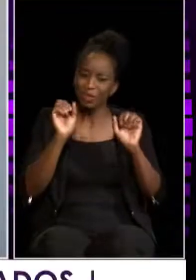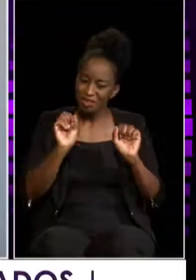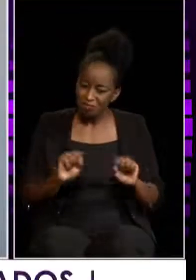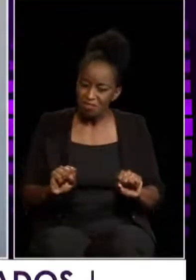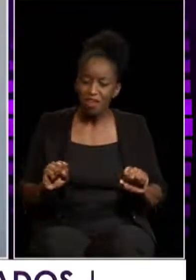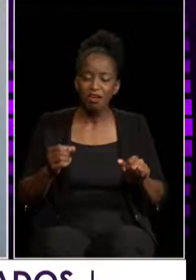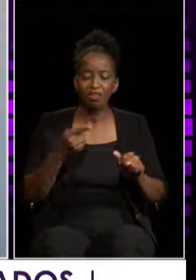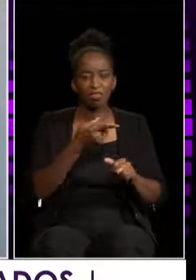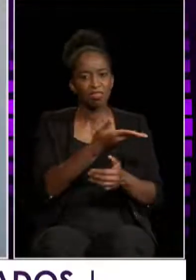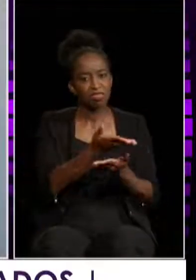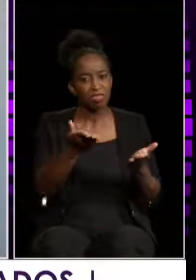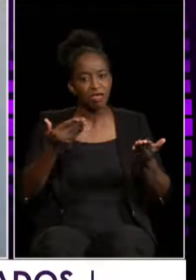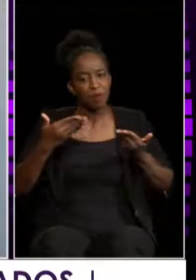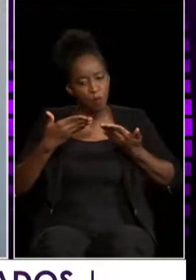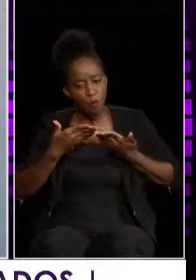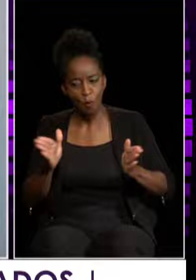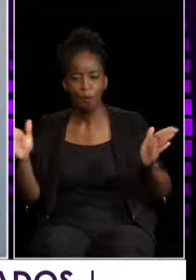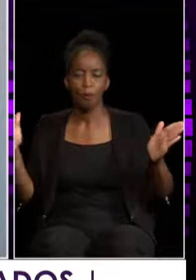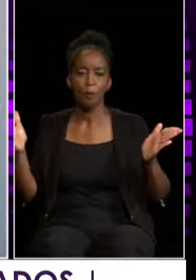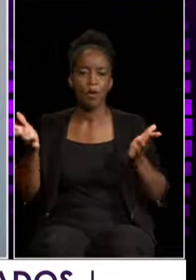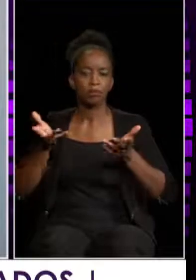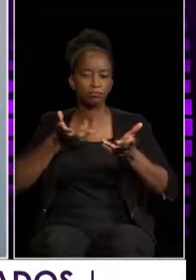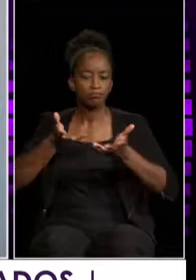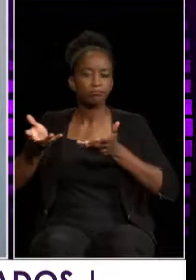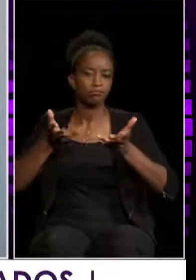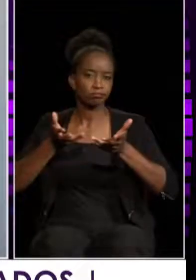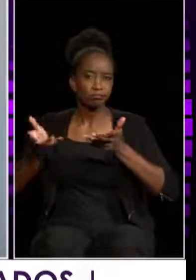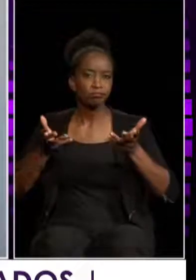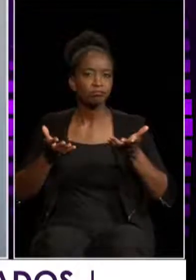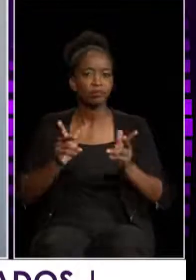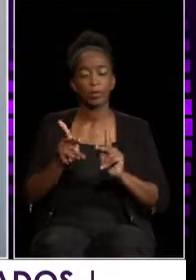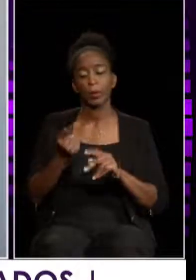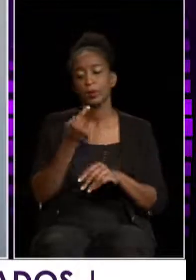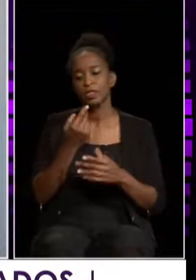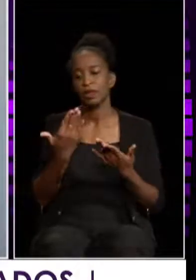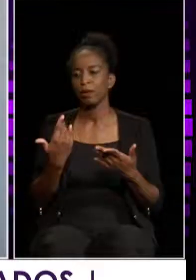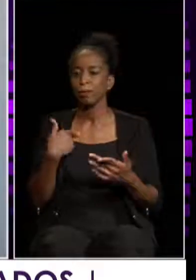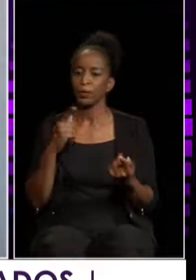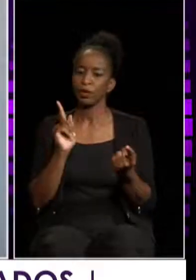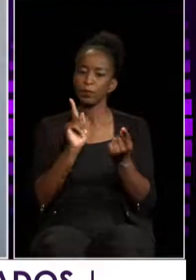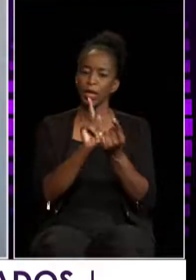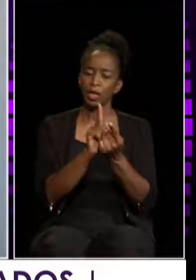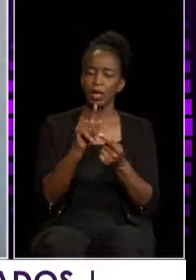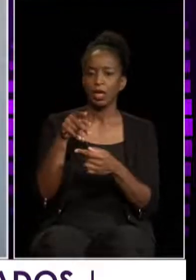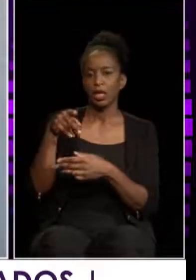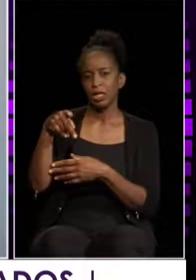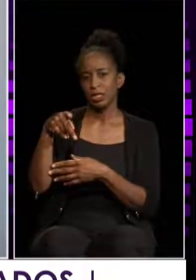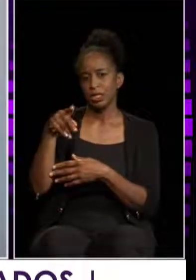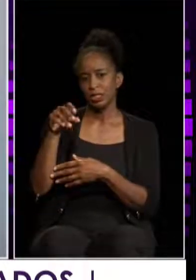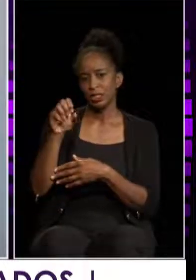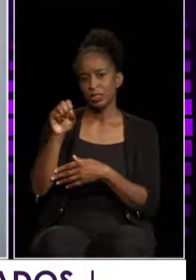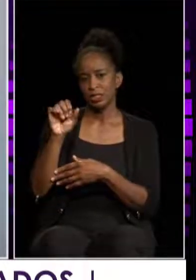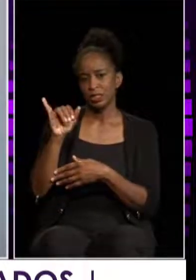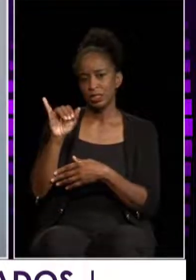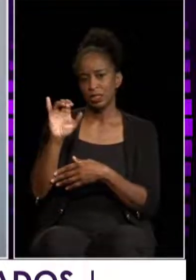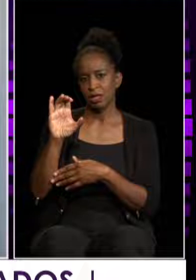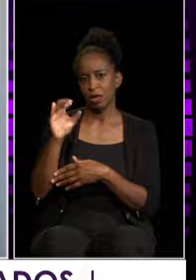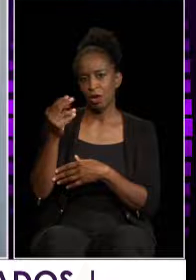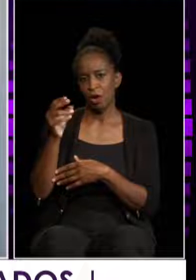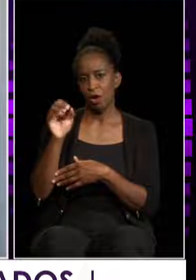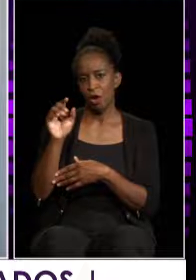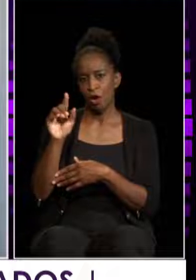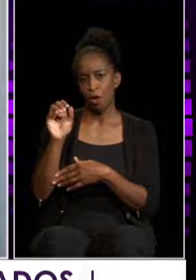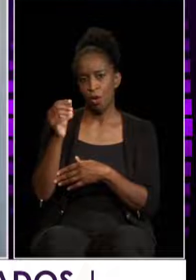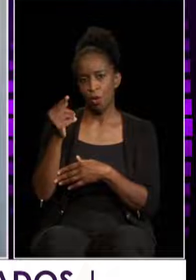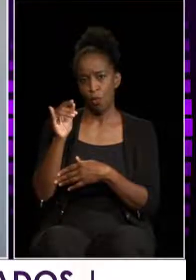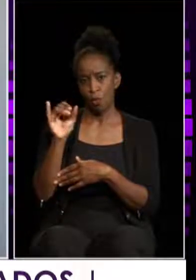I've seen a psychologist, or I am seeing a psychologist, and saying that without fear of reprimand and without